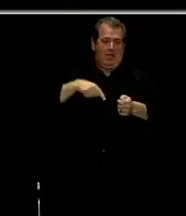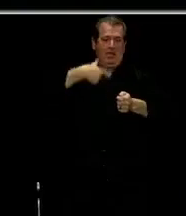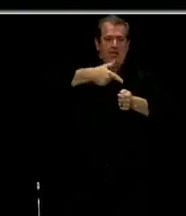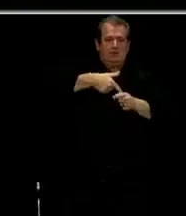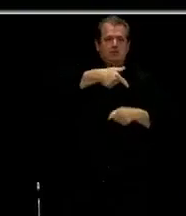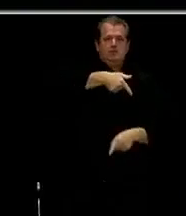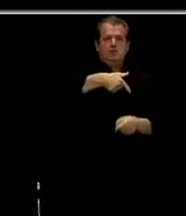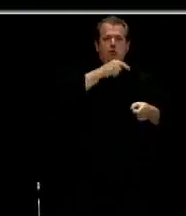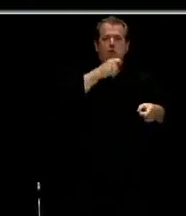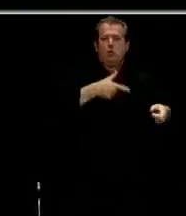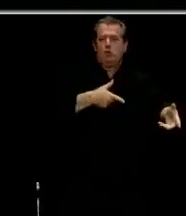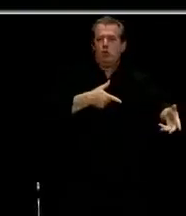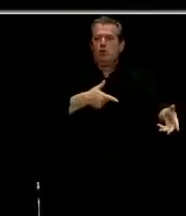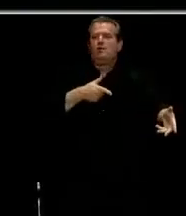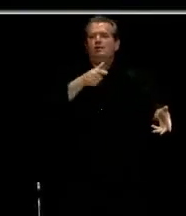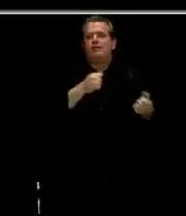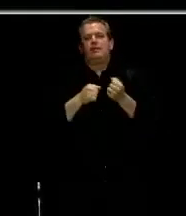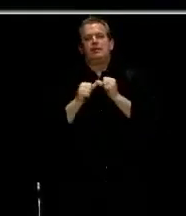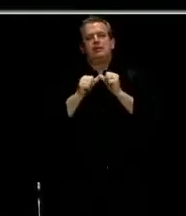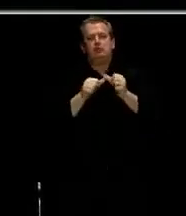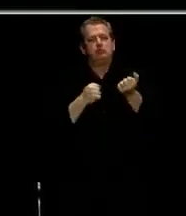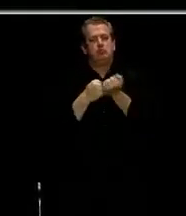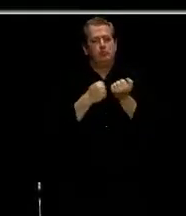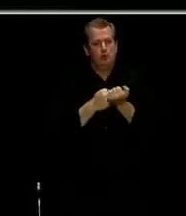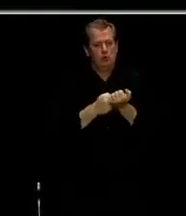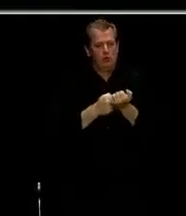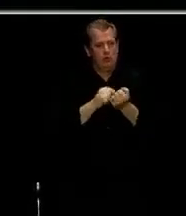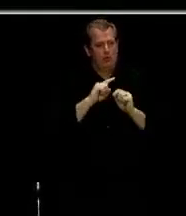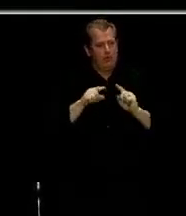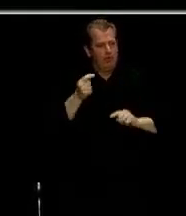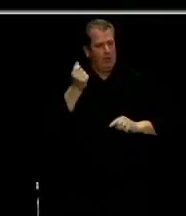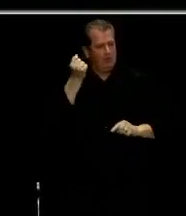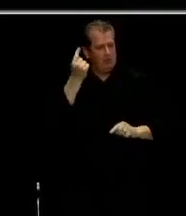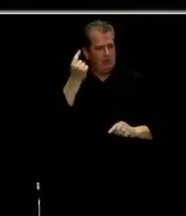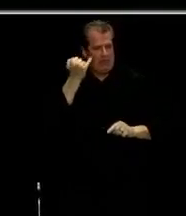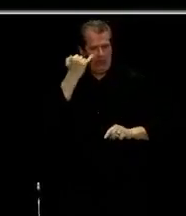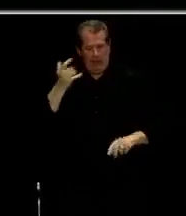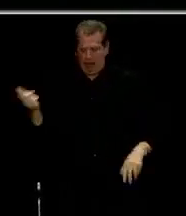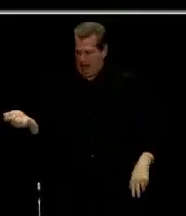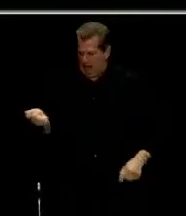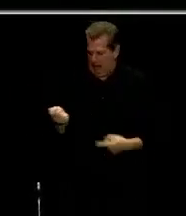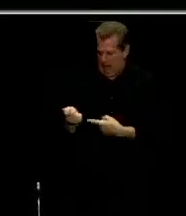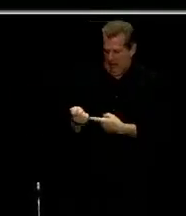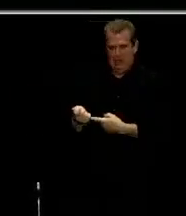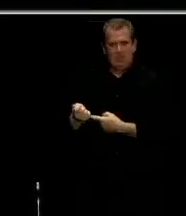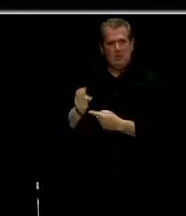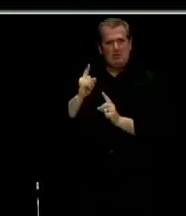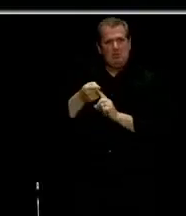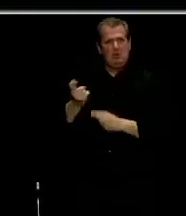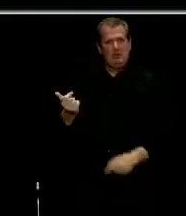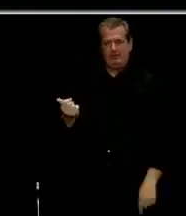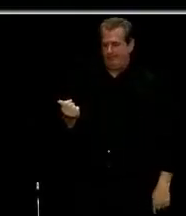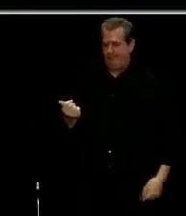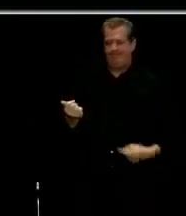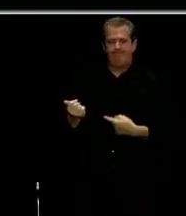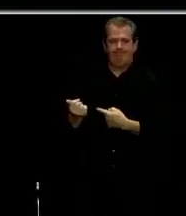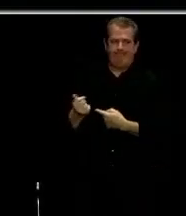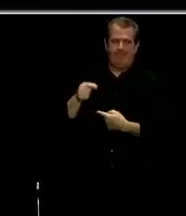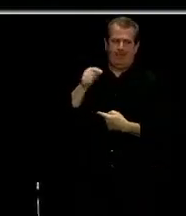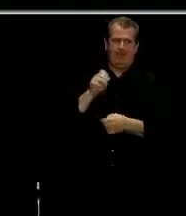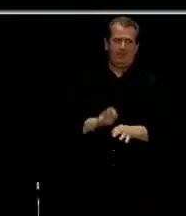for a cause with merit, like this is, it's so wonderful when you see that others pick up